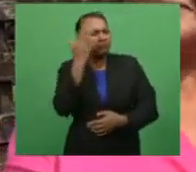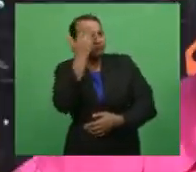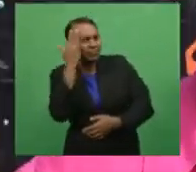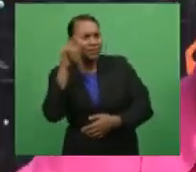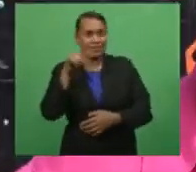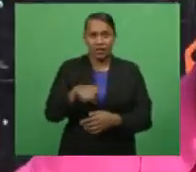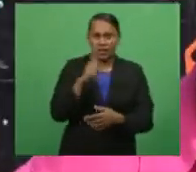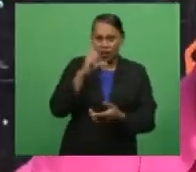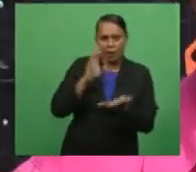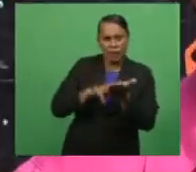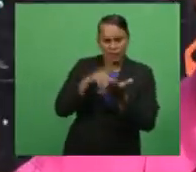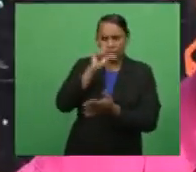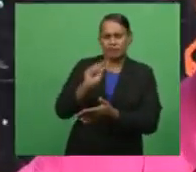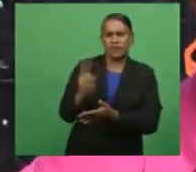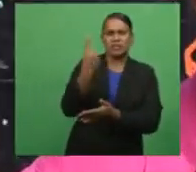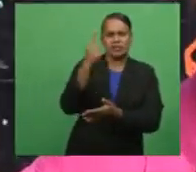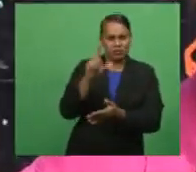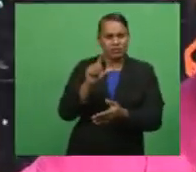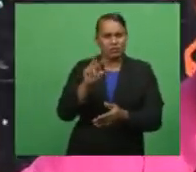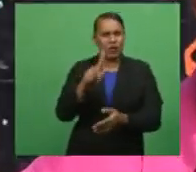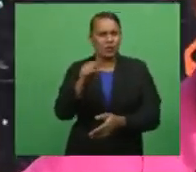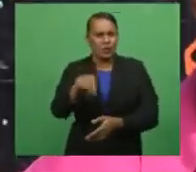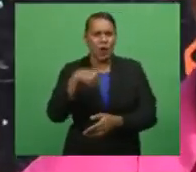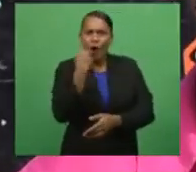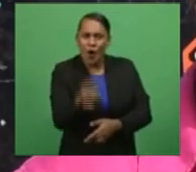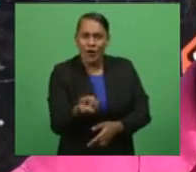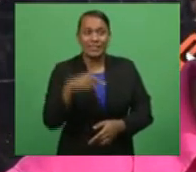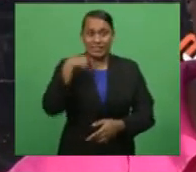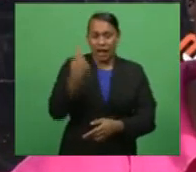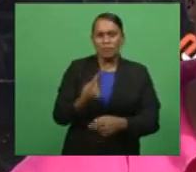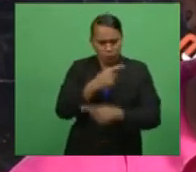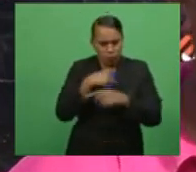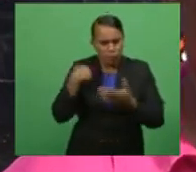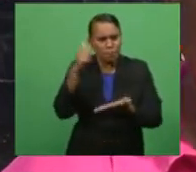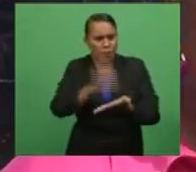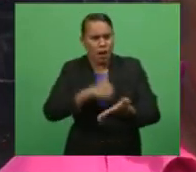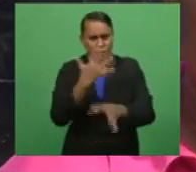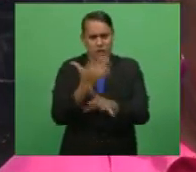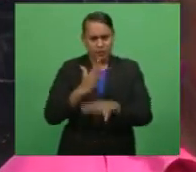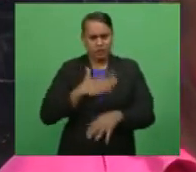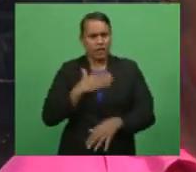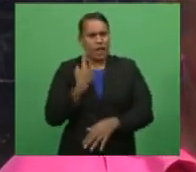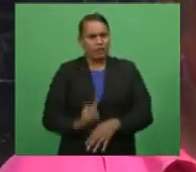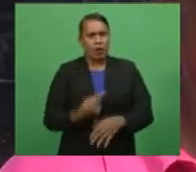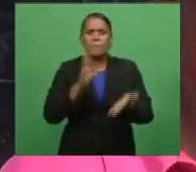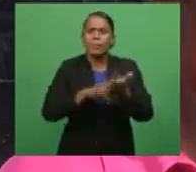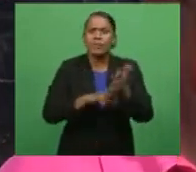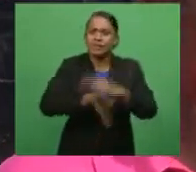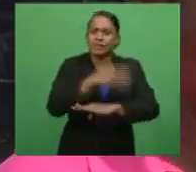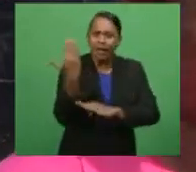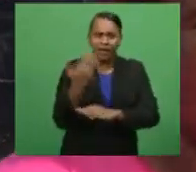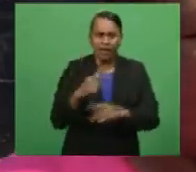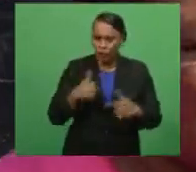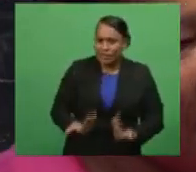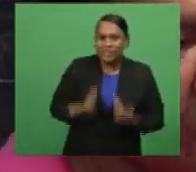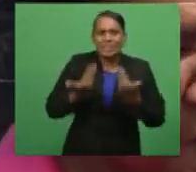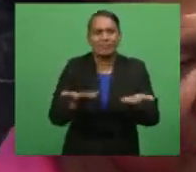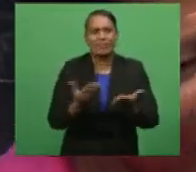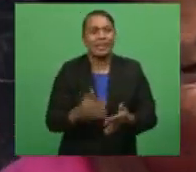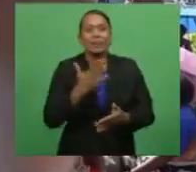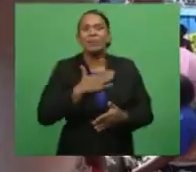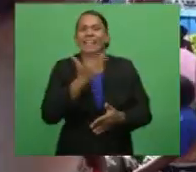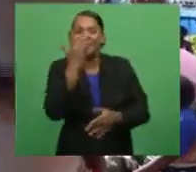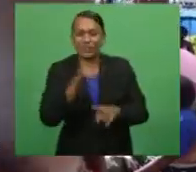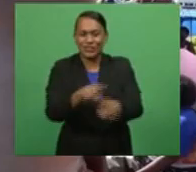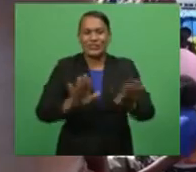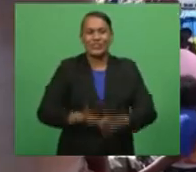tomorrow. I buy this fish for myself. It's a Mother's Day, so I let my son, my kids, to go and clean the fish for me